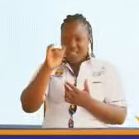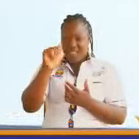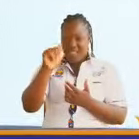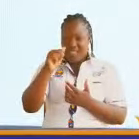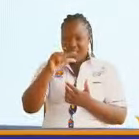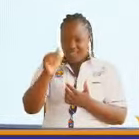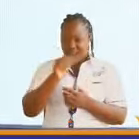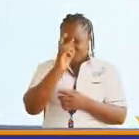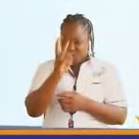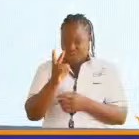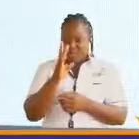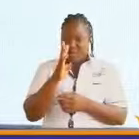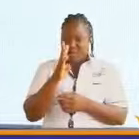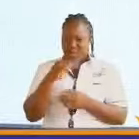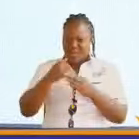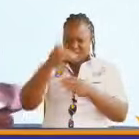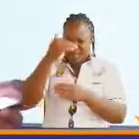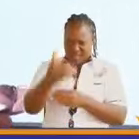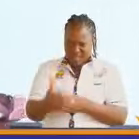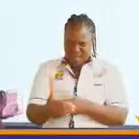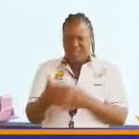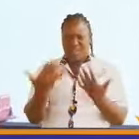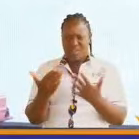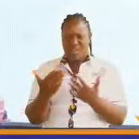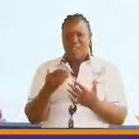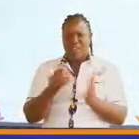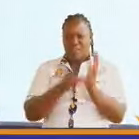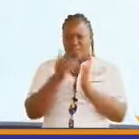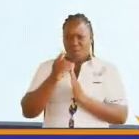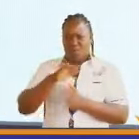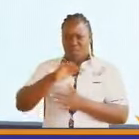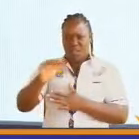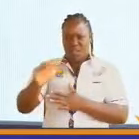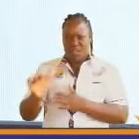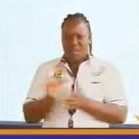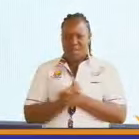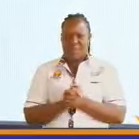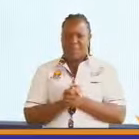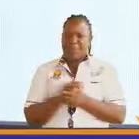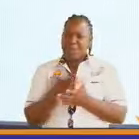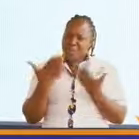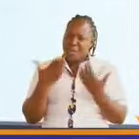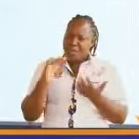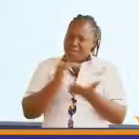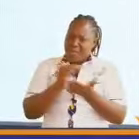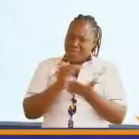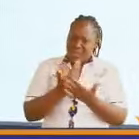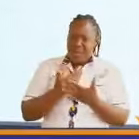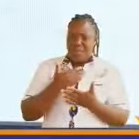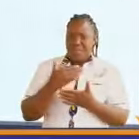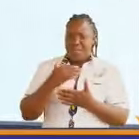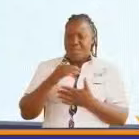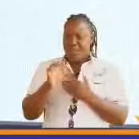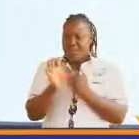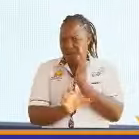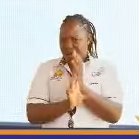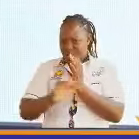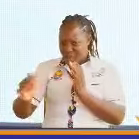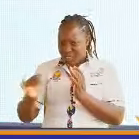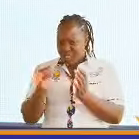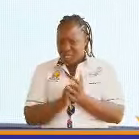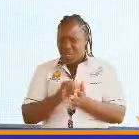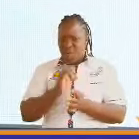COG, would be the Abu Dhabi of this region. But definitely there will be some counties that will not feature